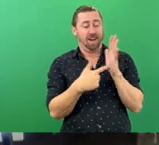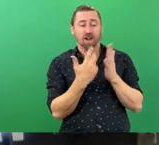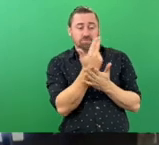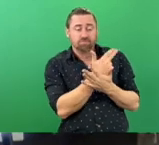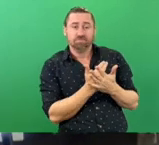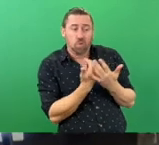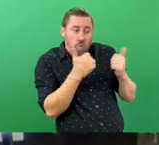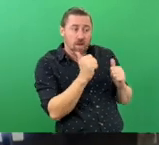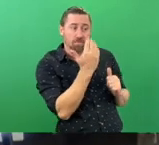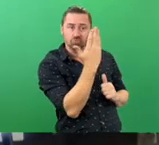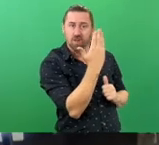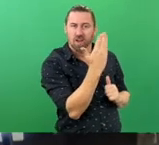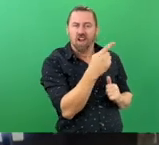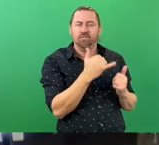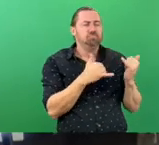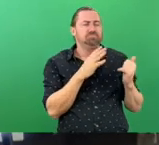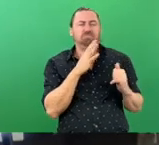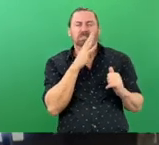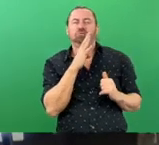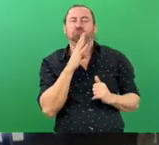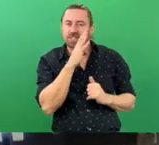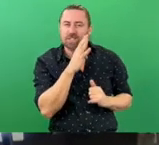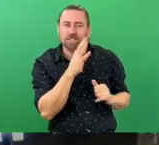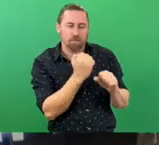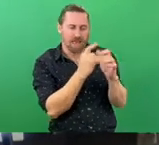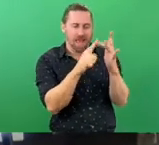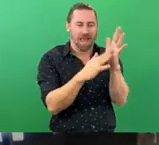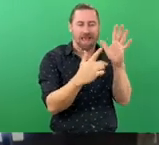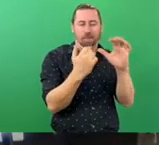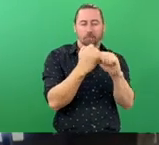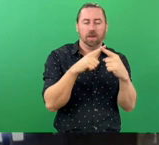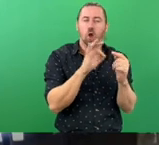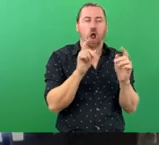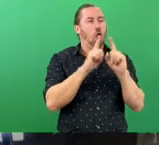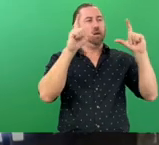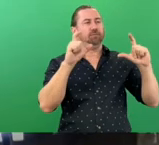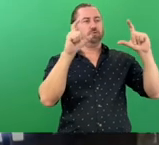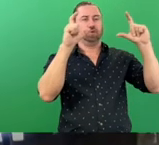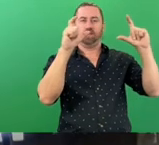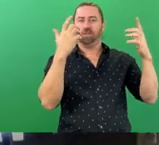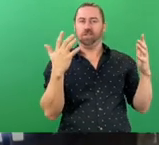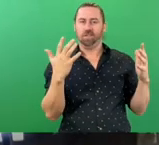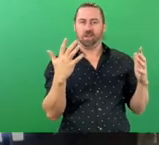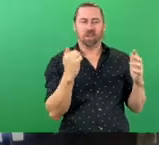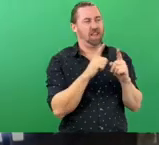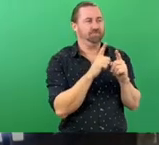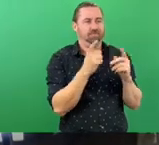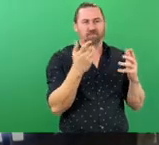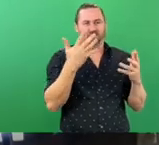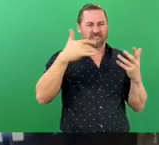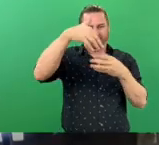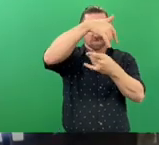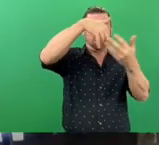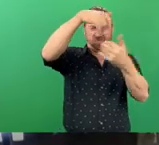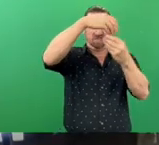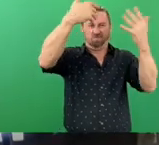They're mysterious things. They make images, but they're not quite pictures. They're not real. They exist in the space in between. And